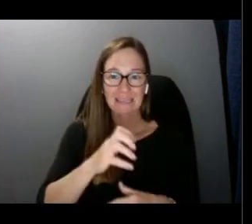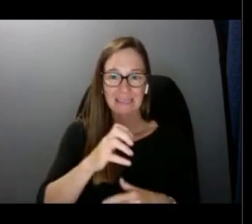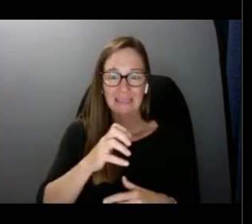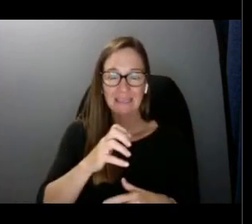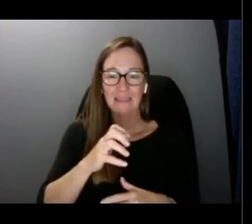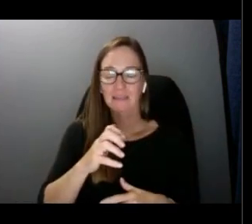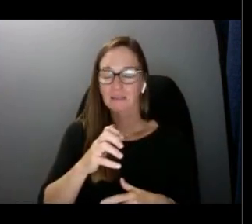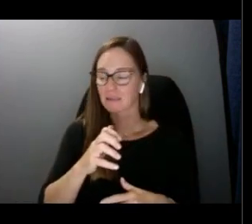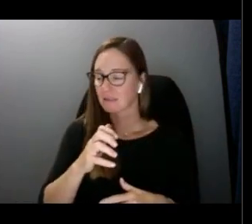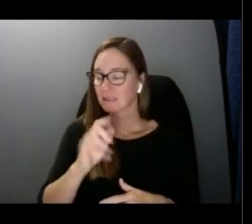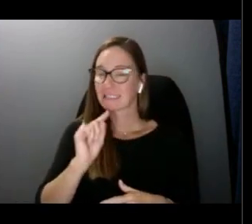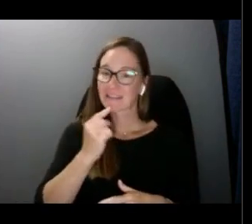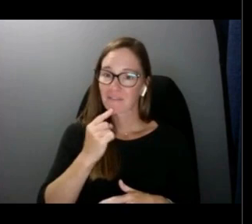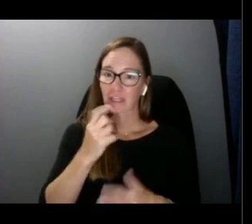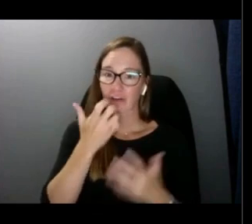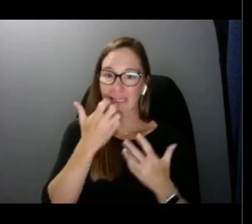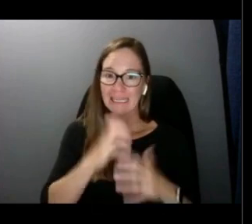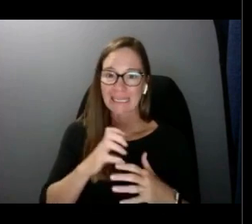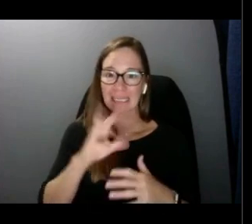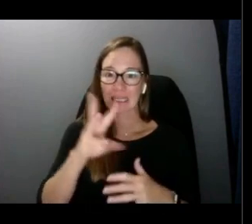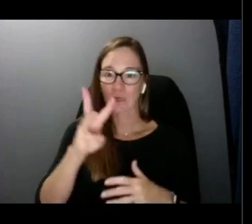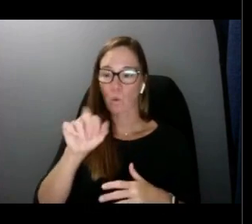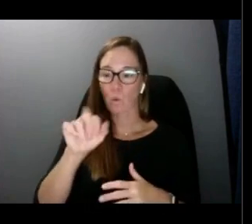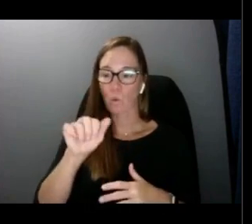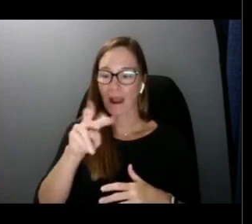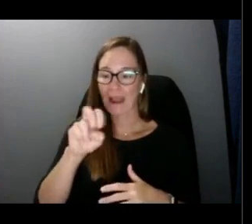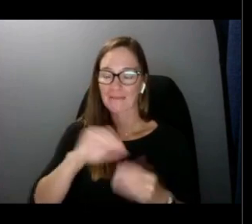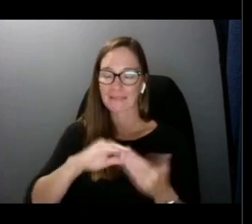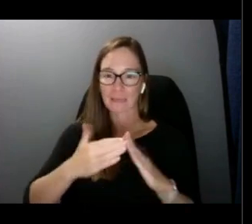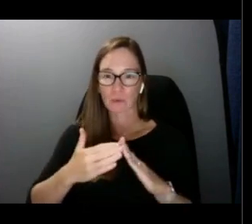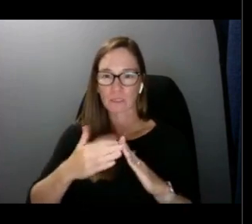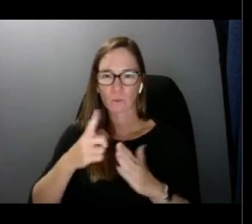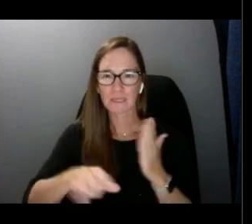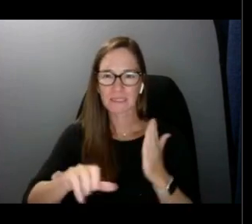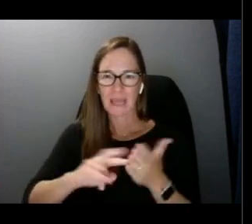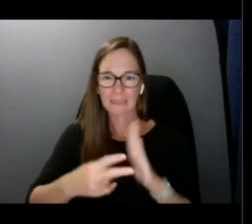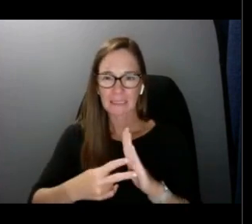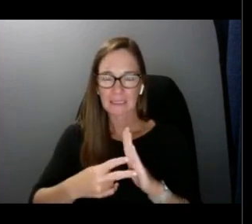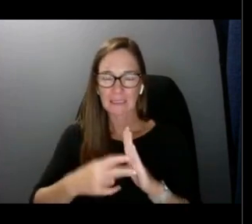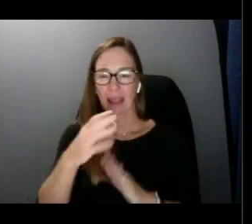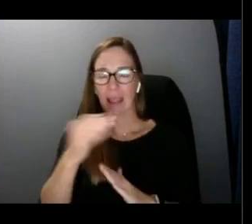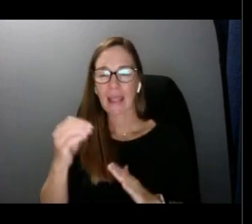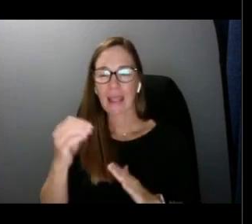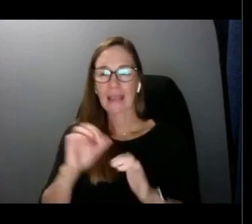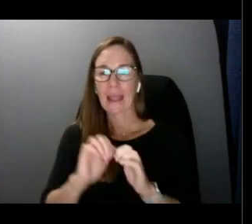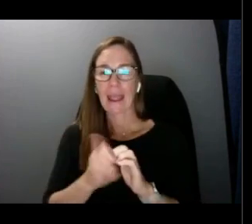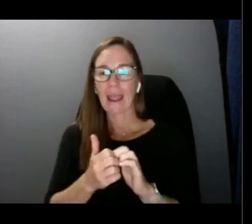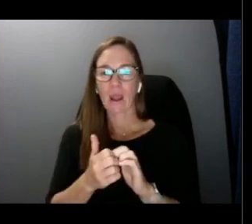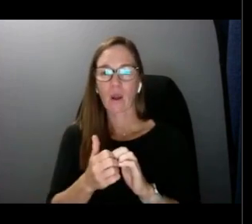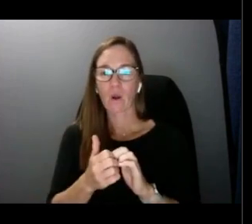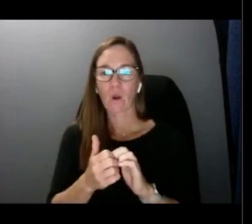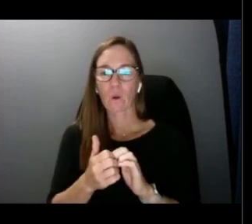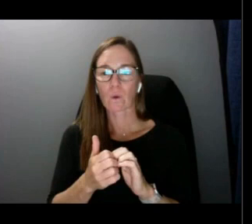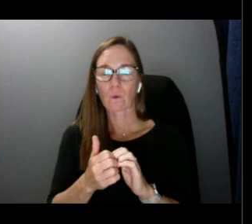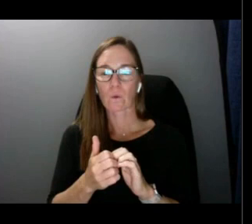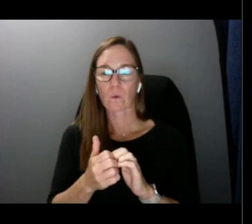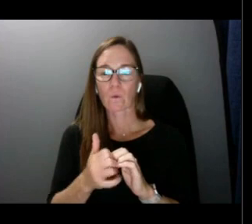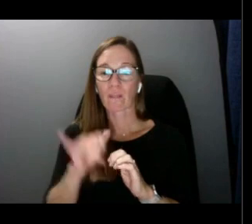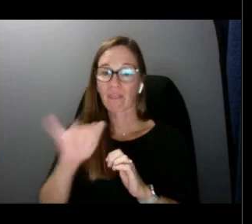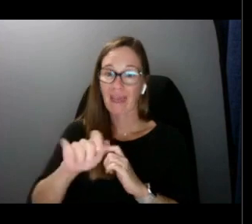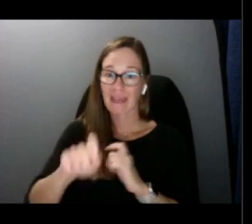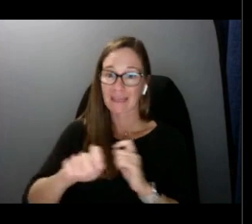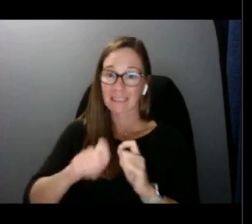increasingly severe heat waves in communities mean, and how that impacts